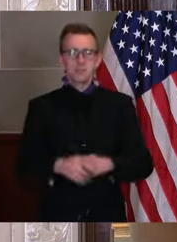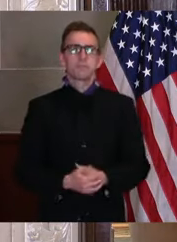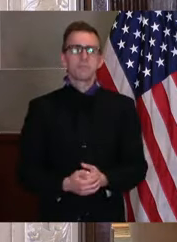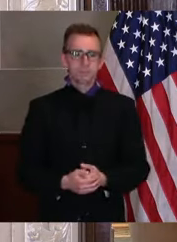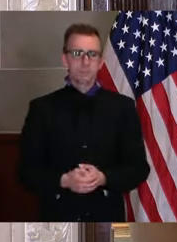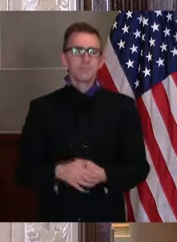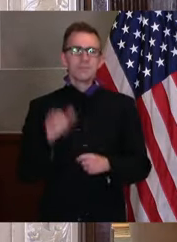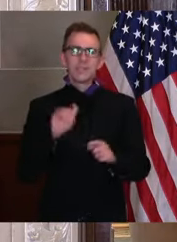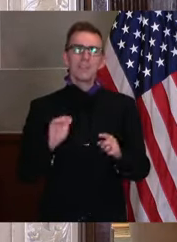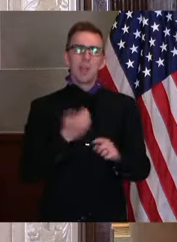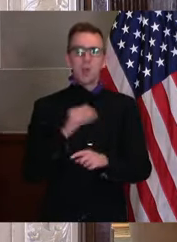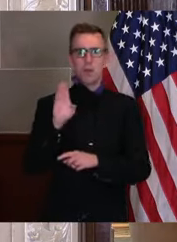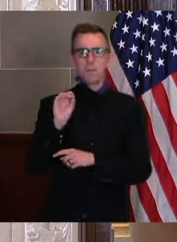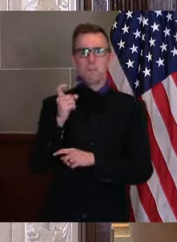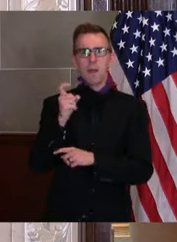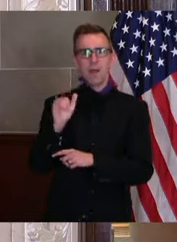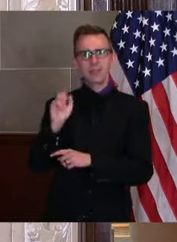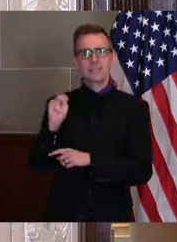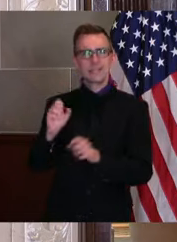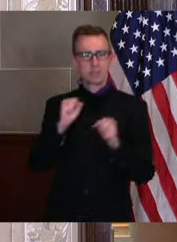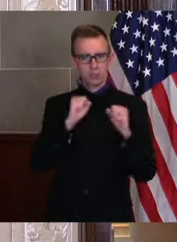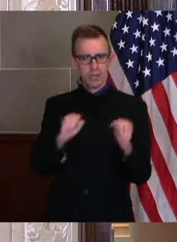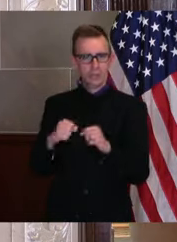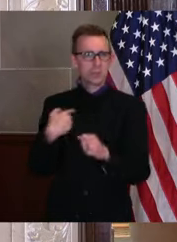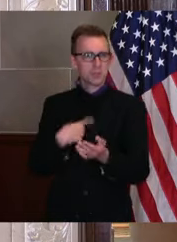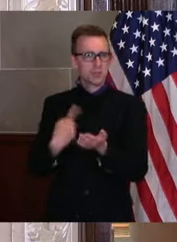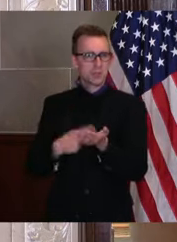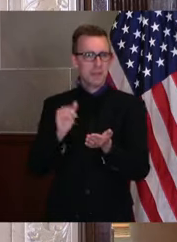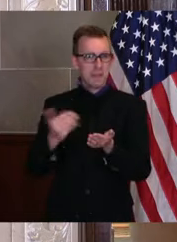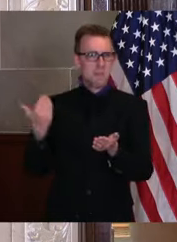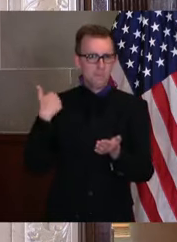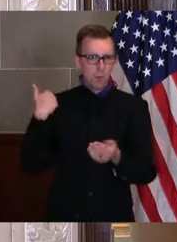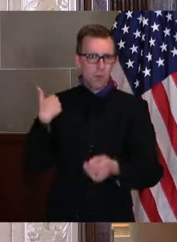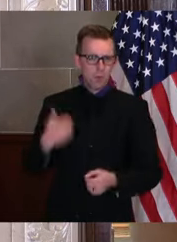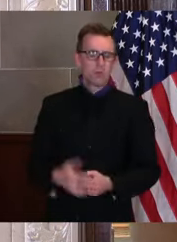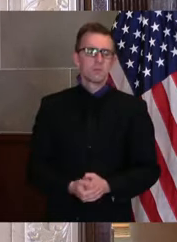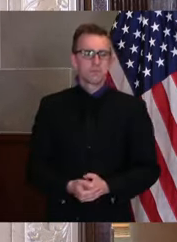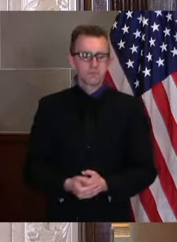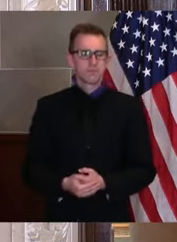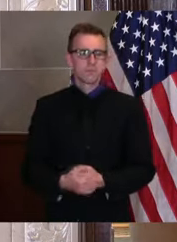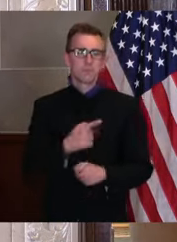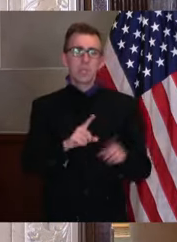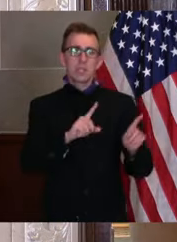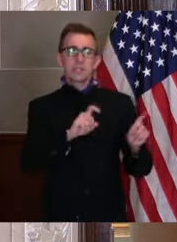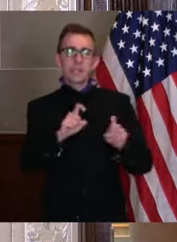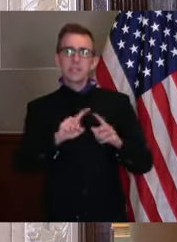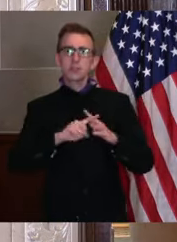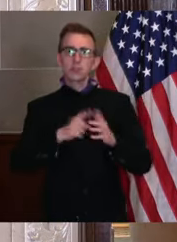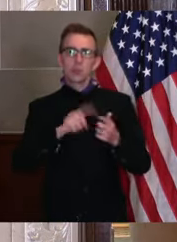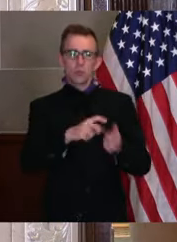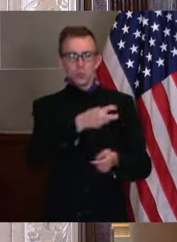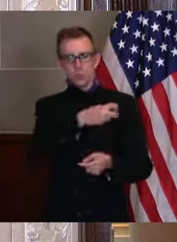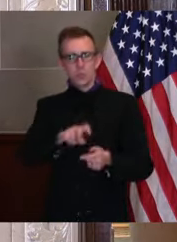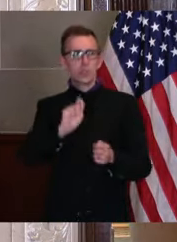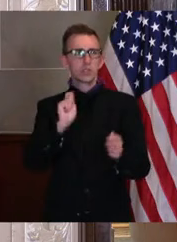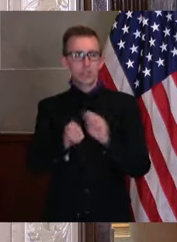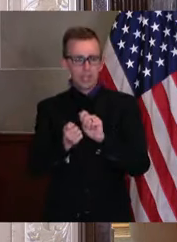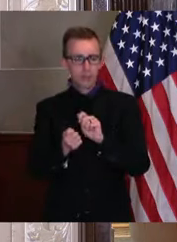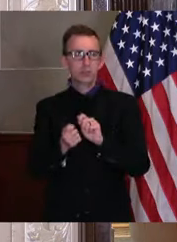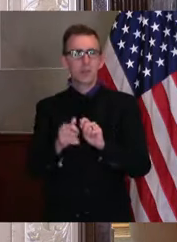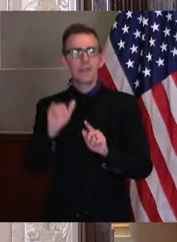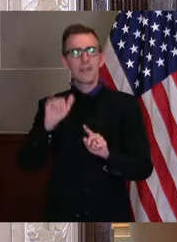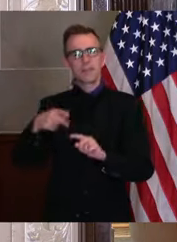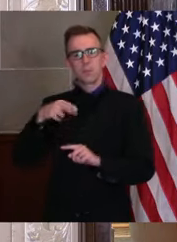our boxed-in strategy, which we think will serve us well. But we're kicking our testing into another gear, and that's around what we